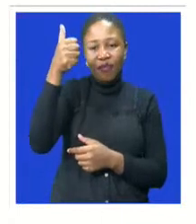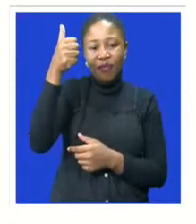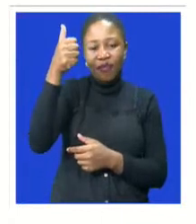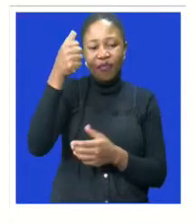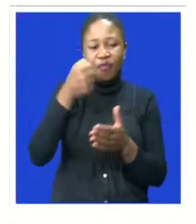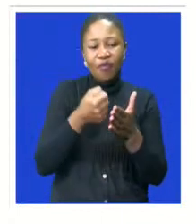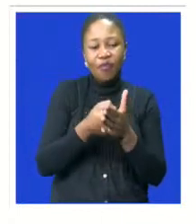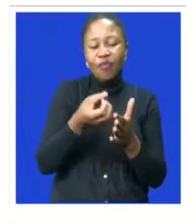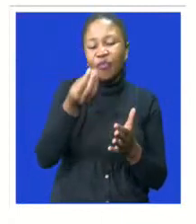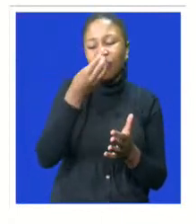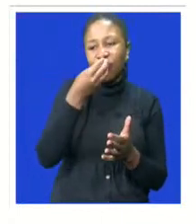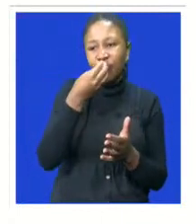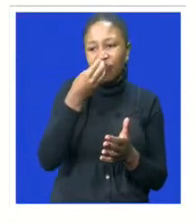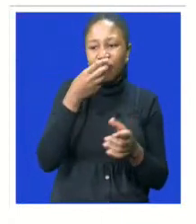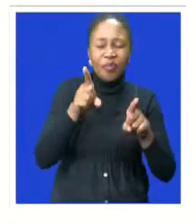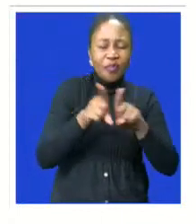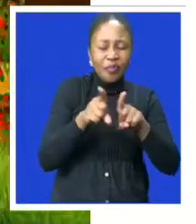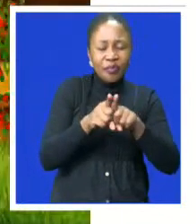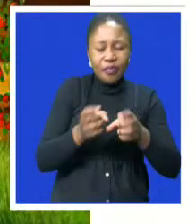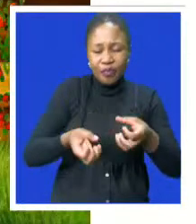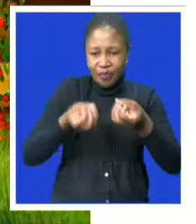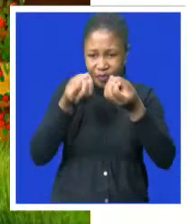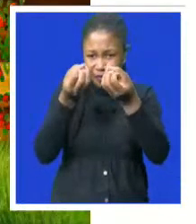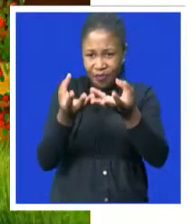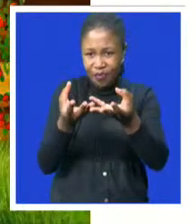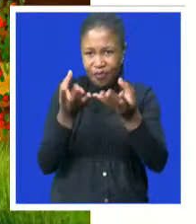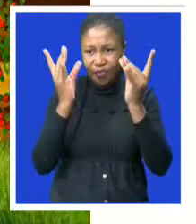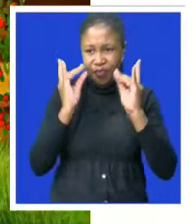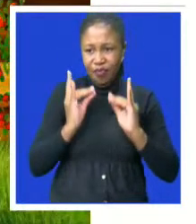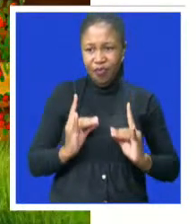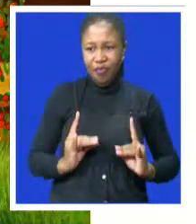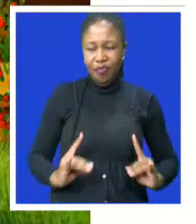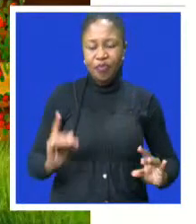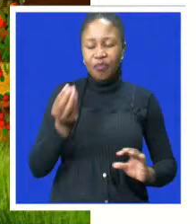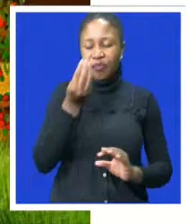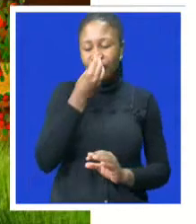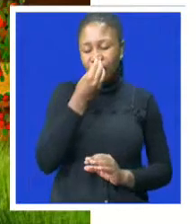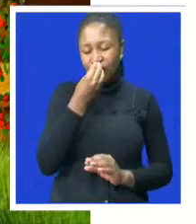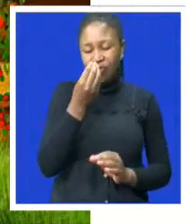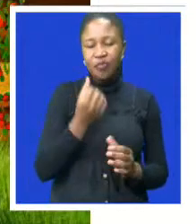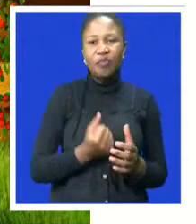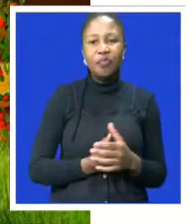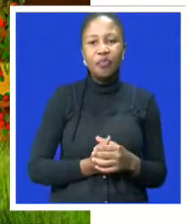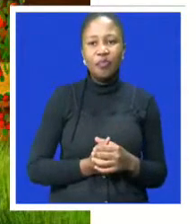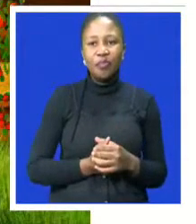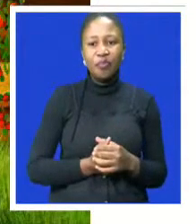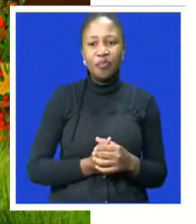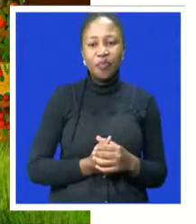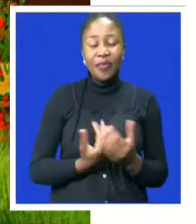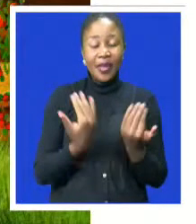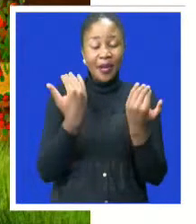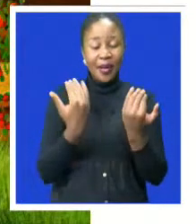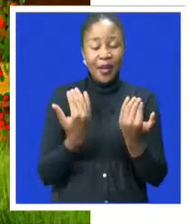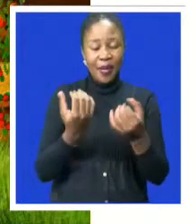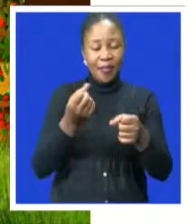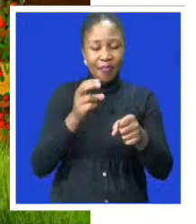care of all that he made. Okay? Now, dear Lena, look at that beautiful